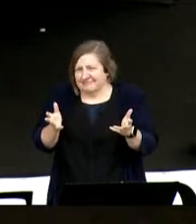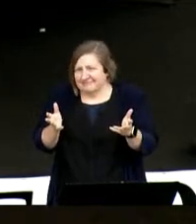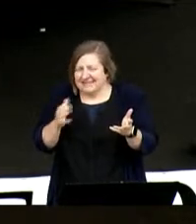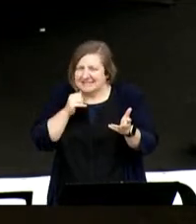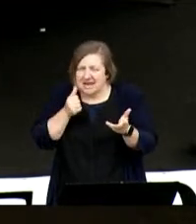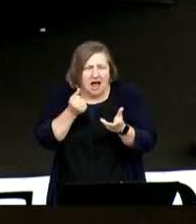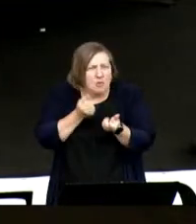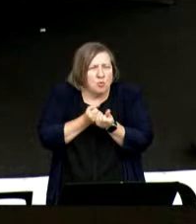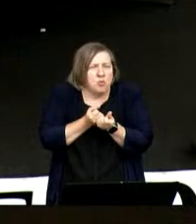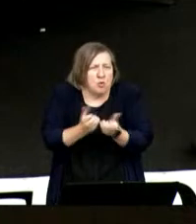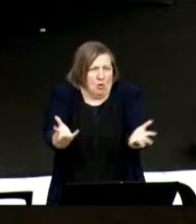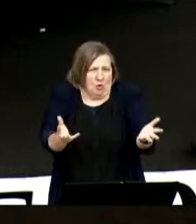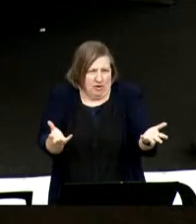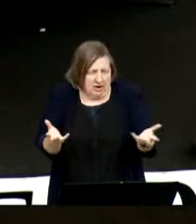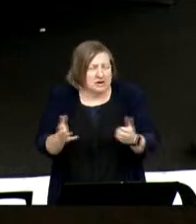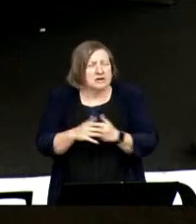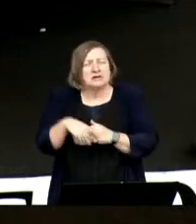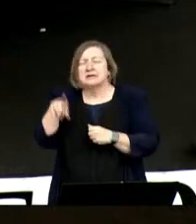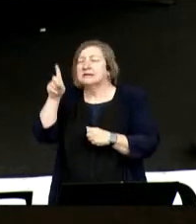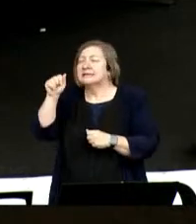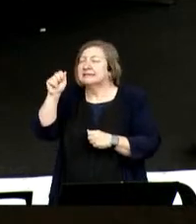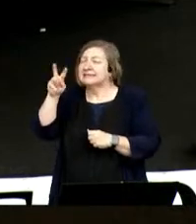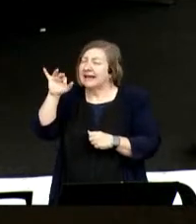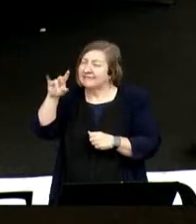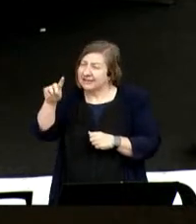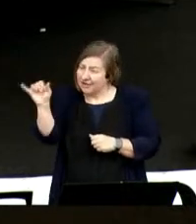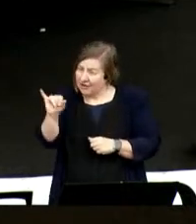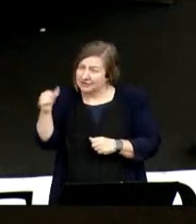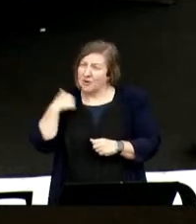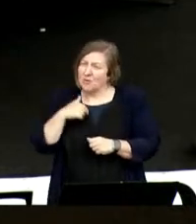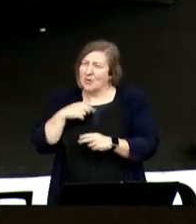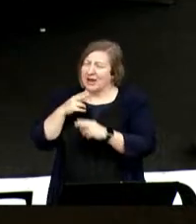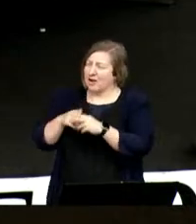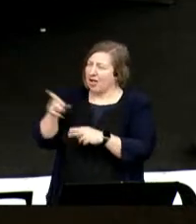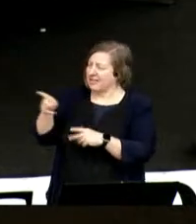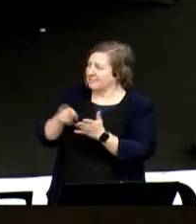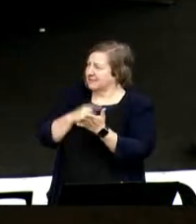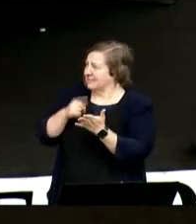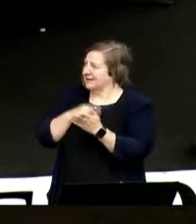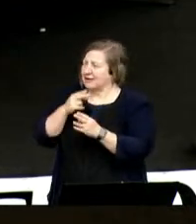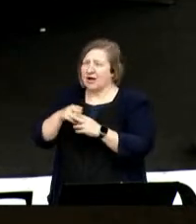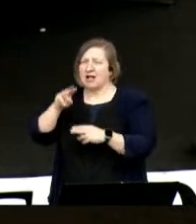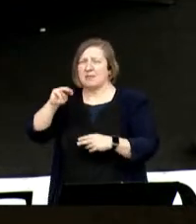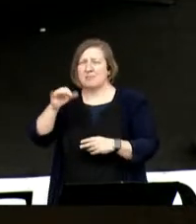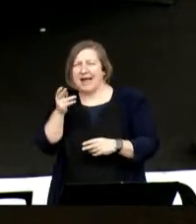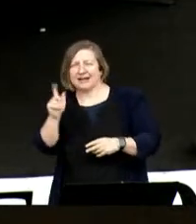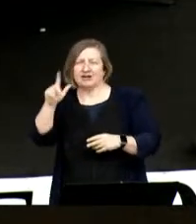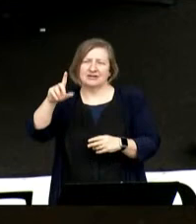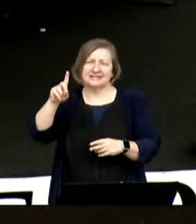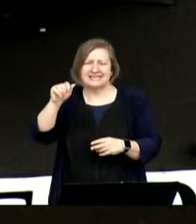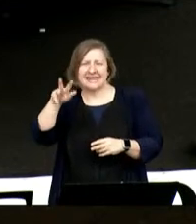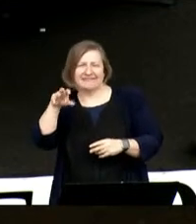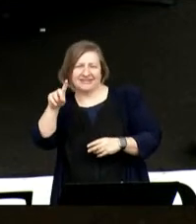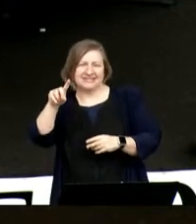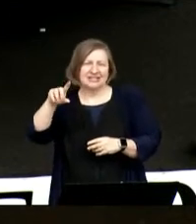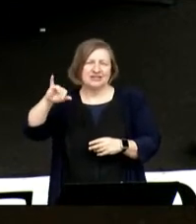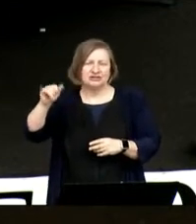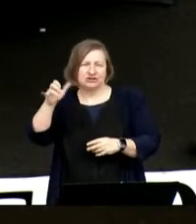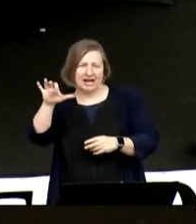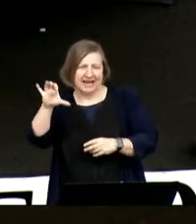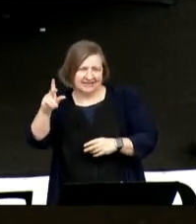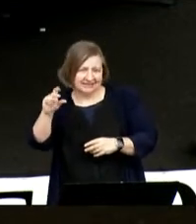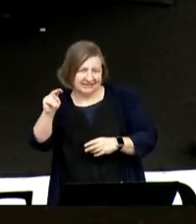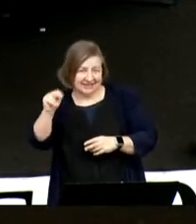worn. And so, and David also, we call him Michael David Jackson, because he's an